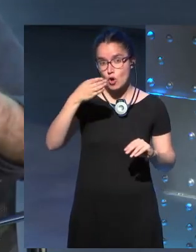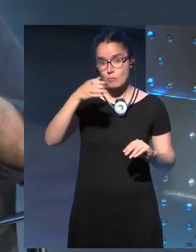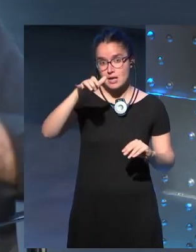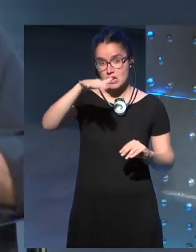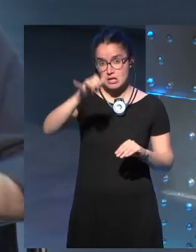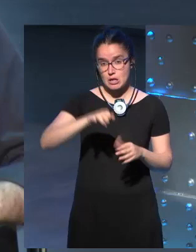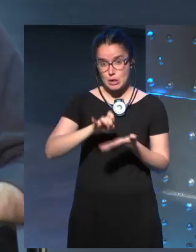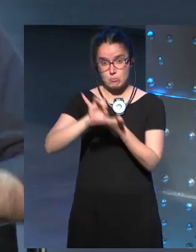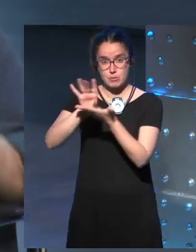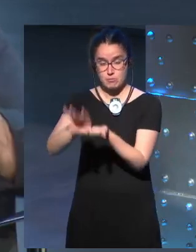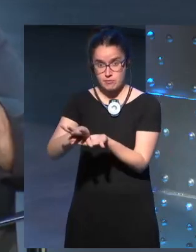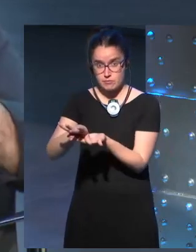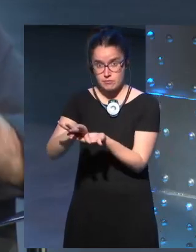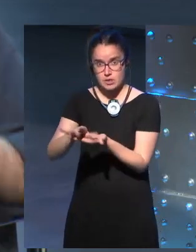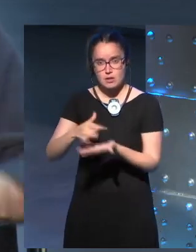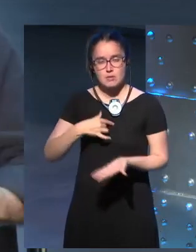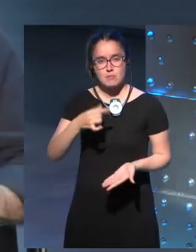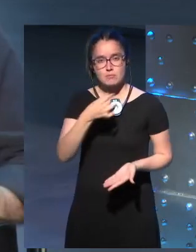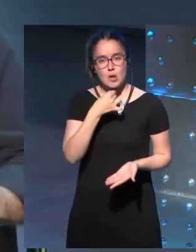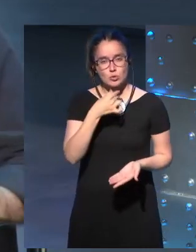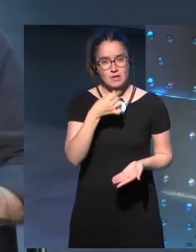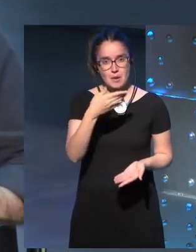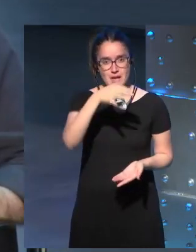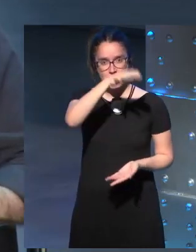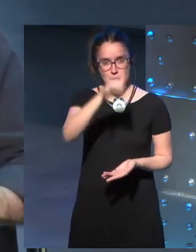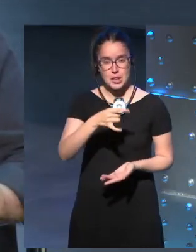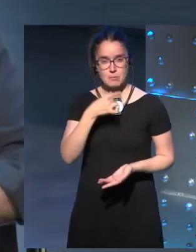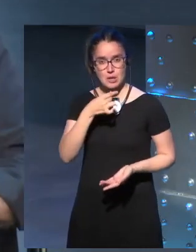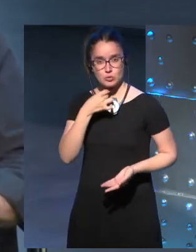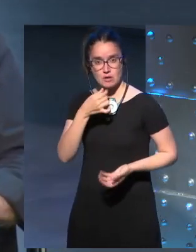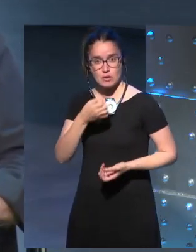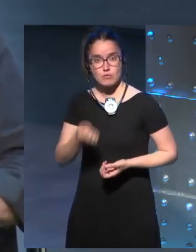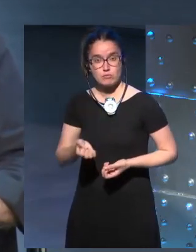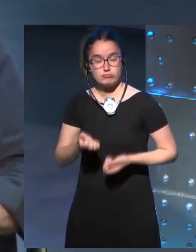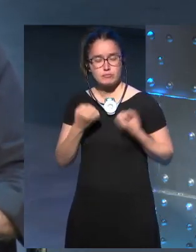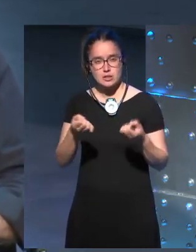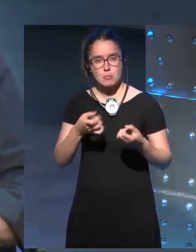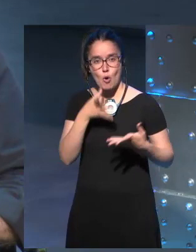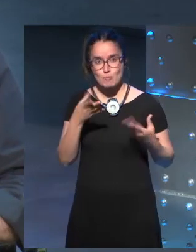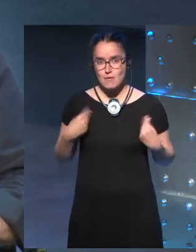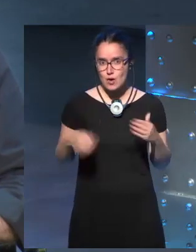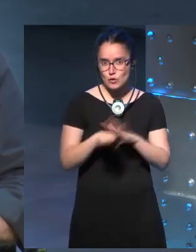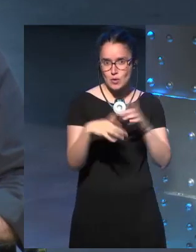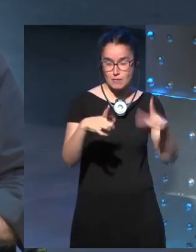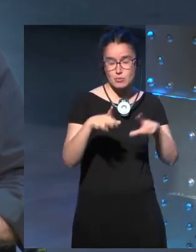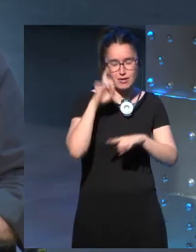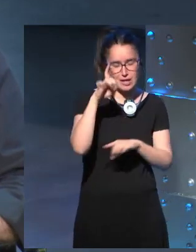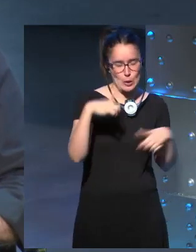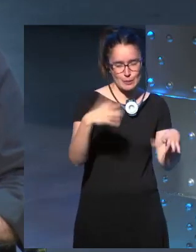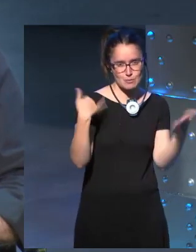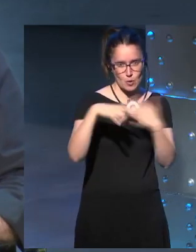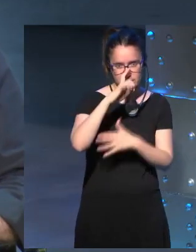I like Rafa Benitez because he was a Liverpool manager. He still lives in Liverpool. And